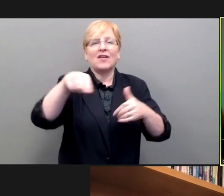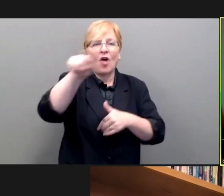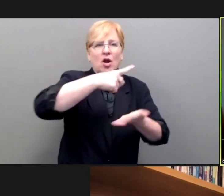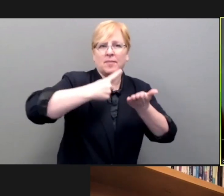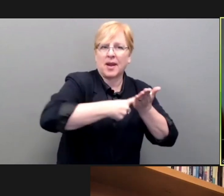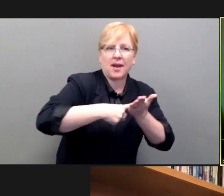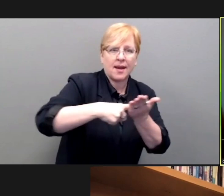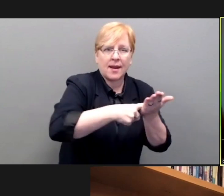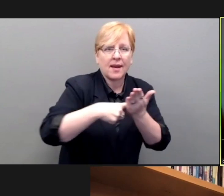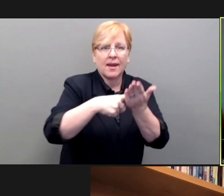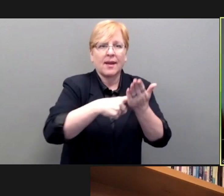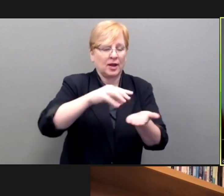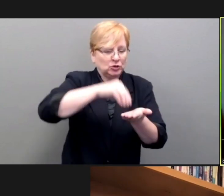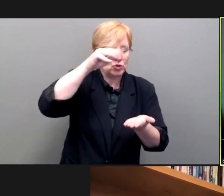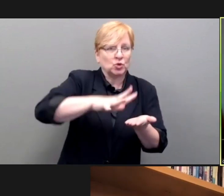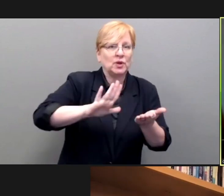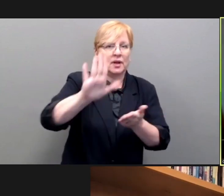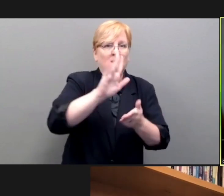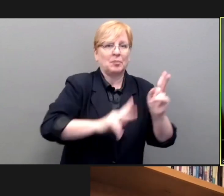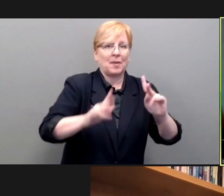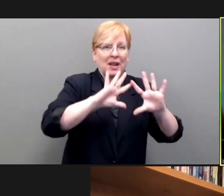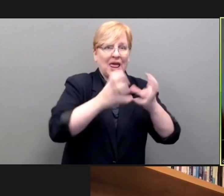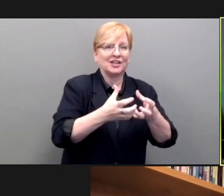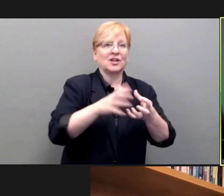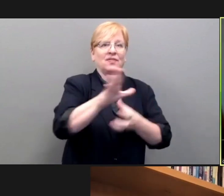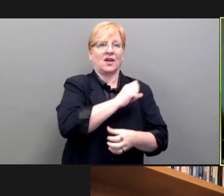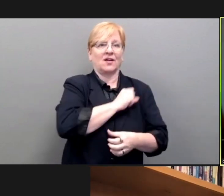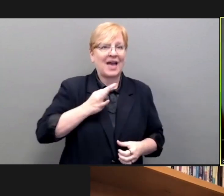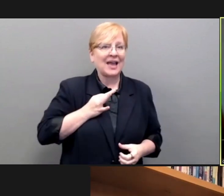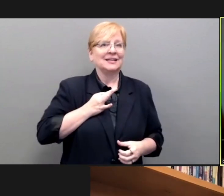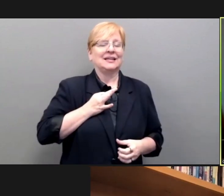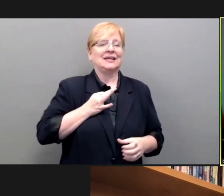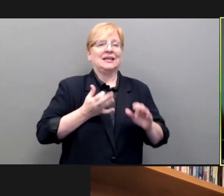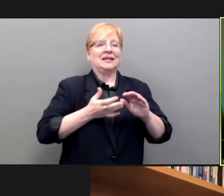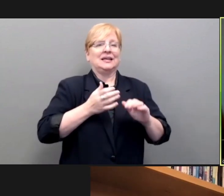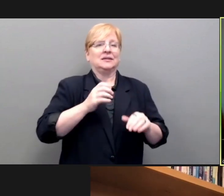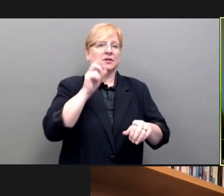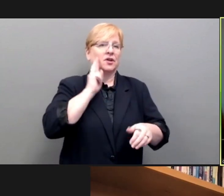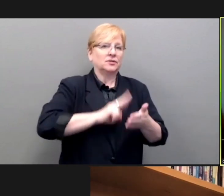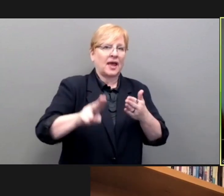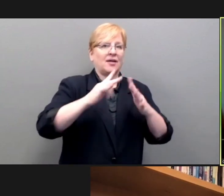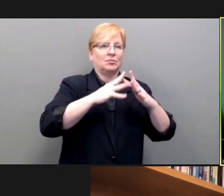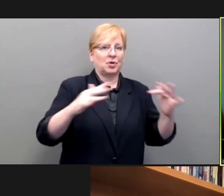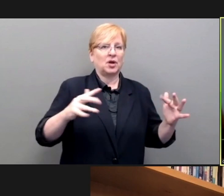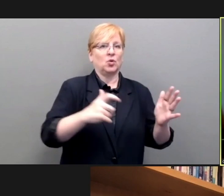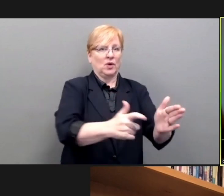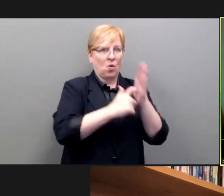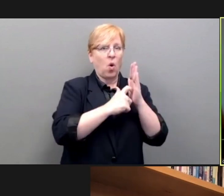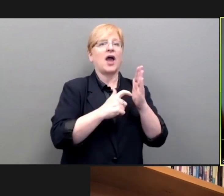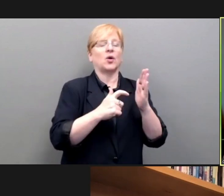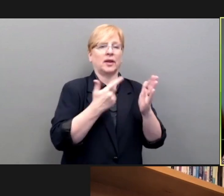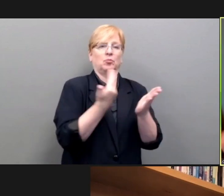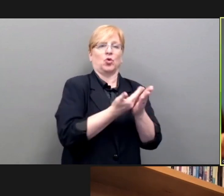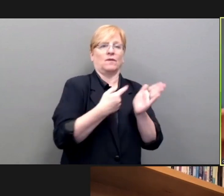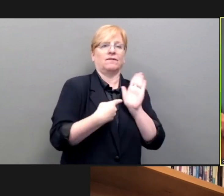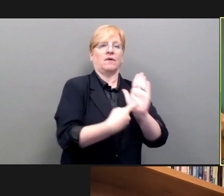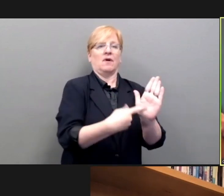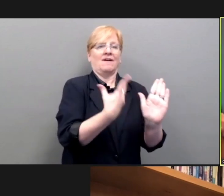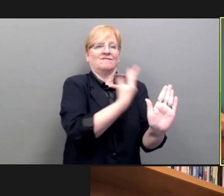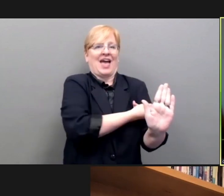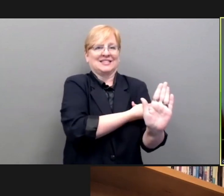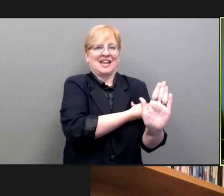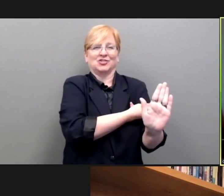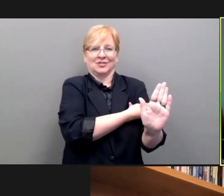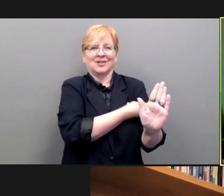student populations and their faculty and administrative staff requiring vaccinations. I think that you will see a